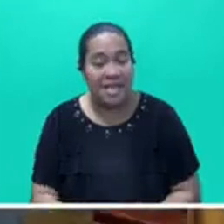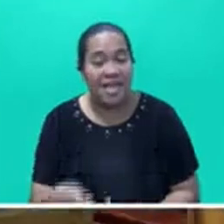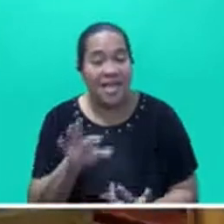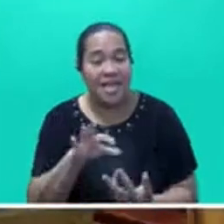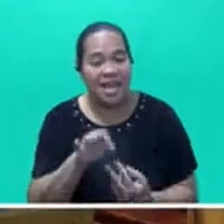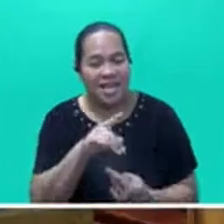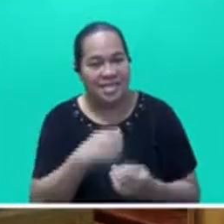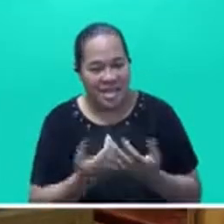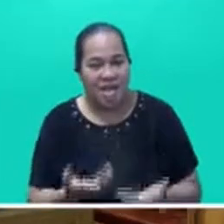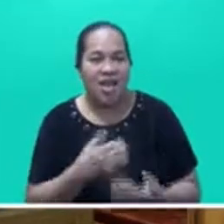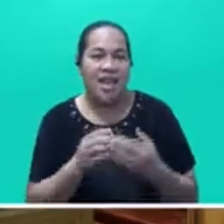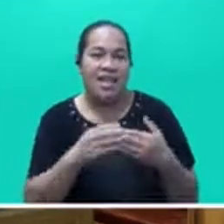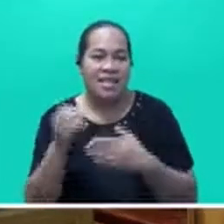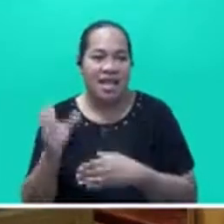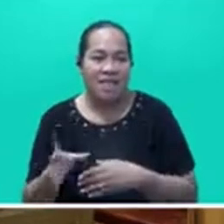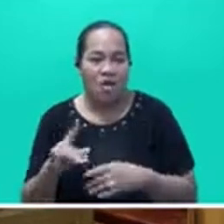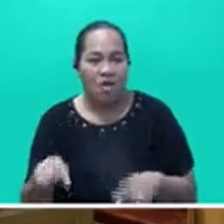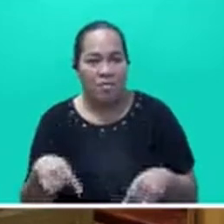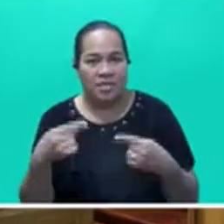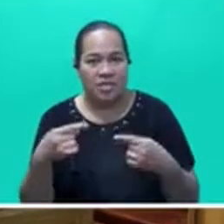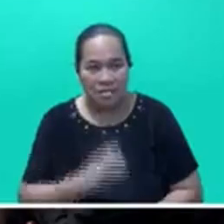as elected as leader of the opposition.